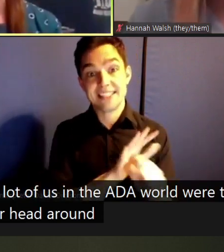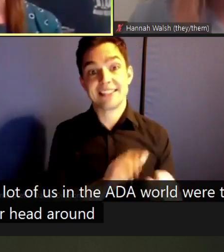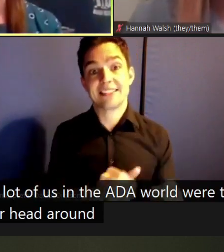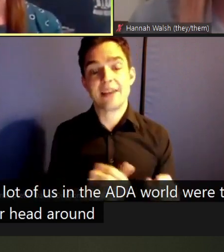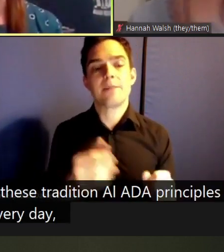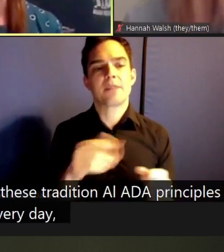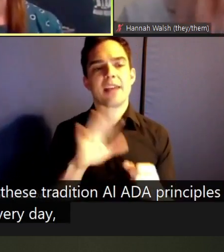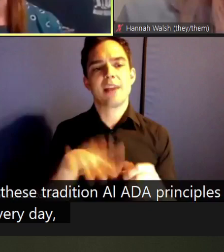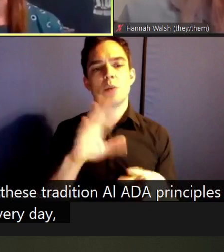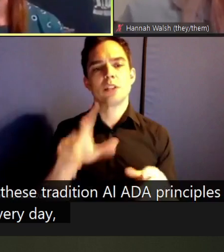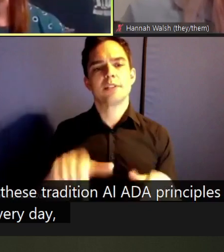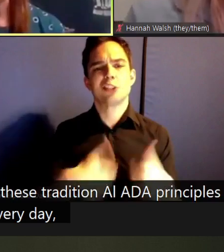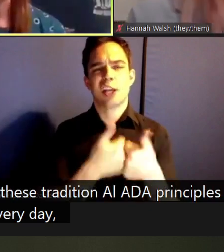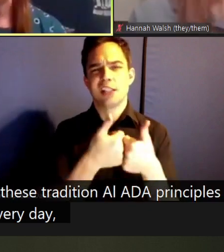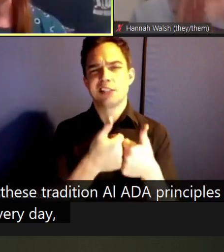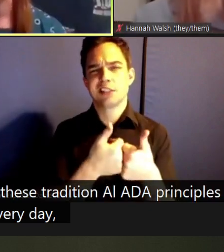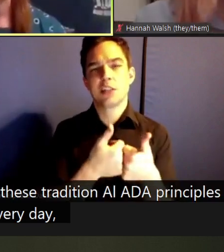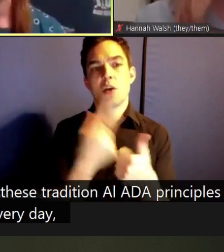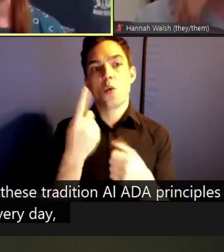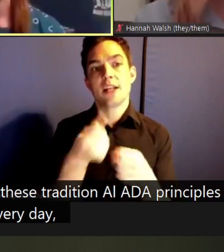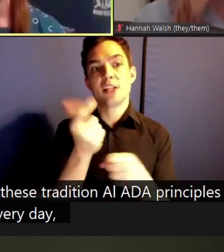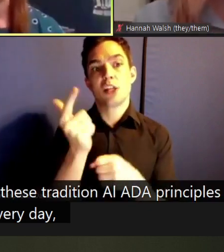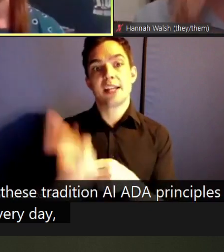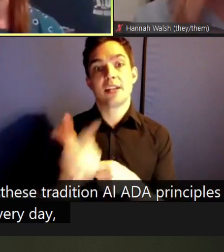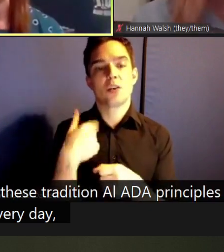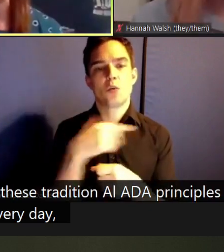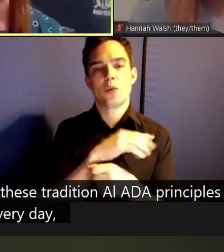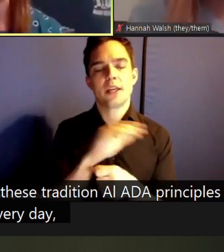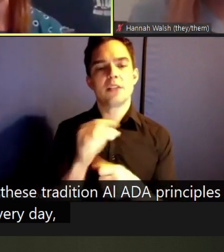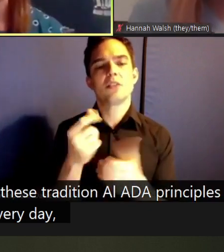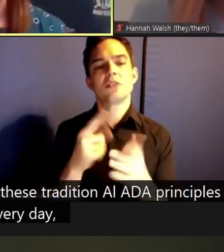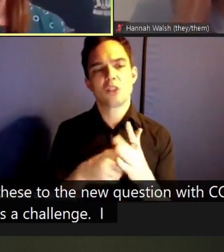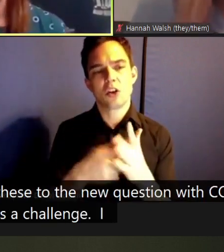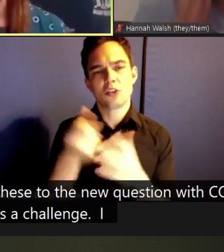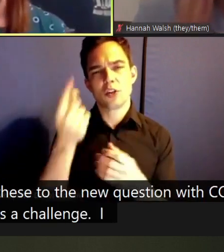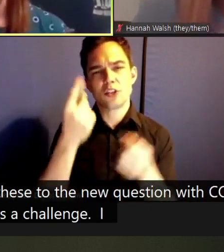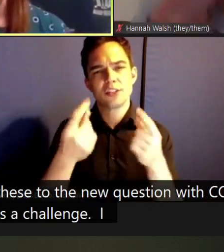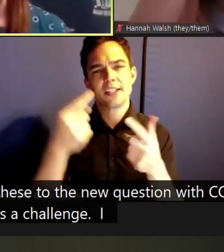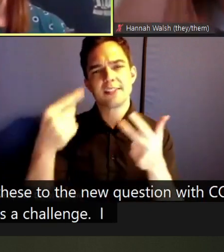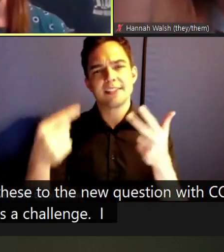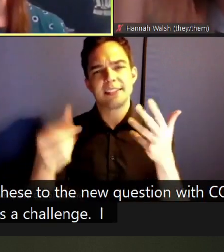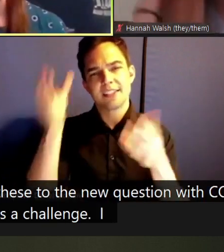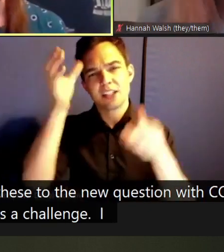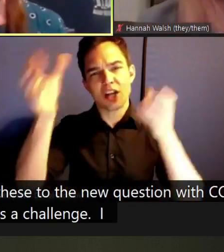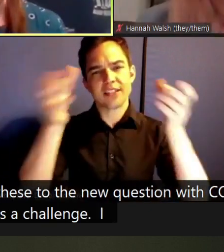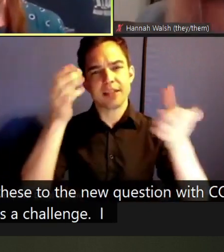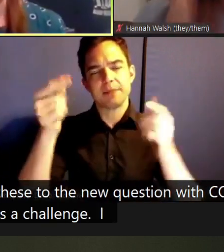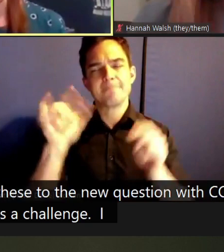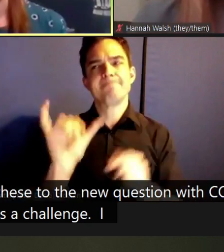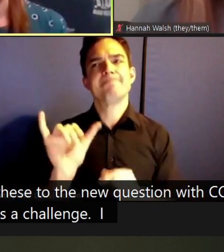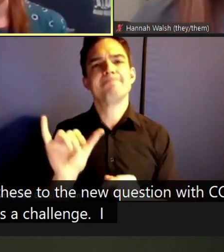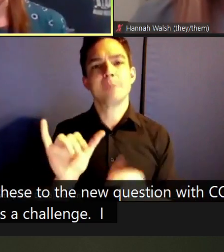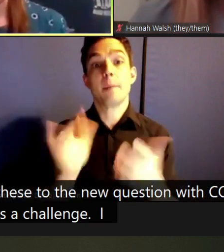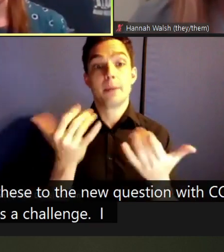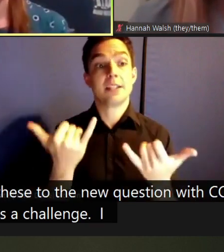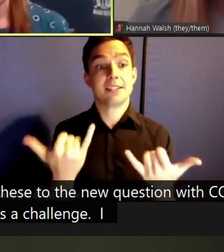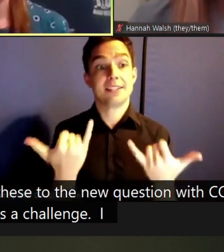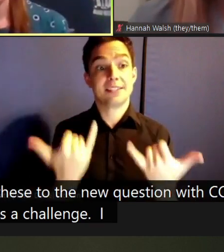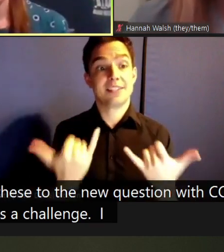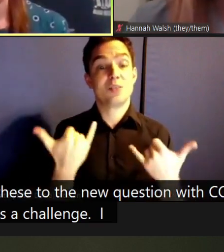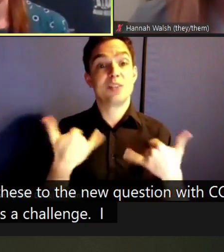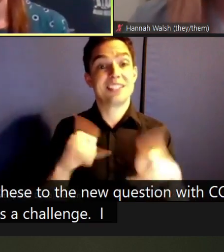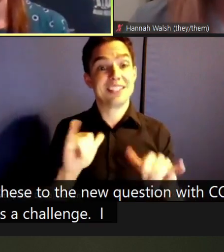And I think a year in, we have wrapped our head around a lot of these concepts. And I think we're still kind of on the early edge